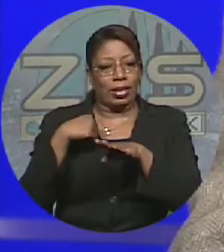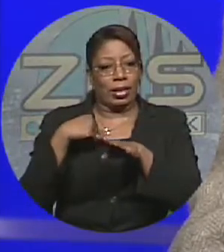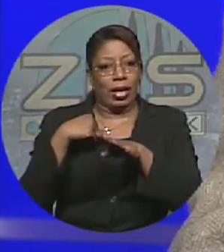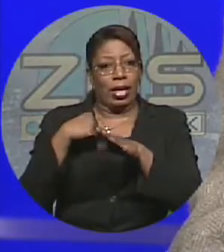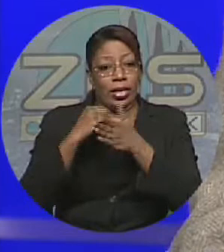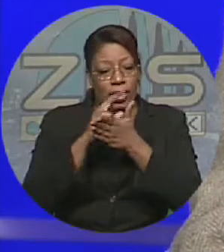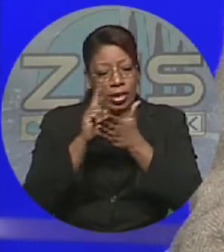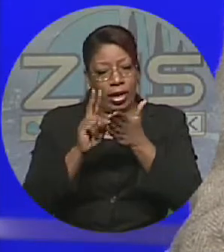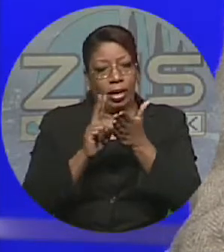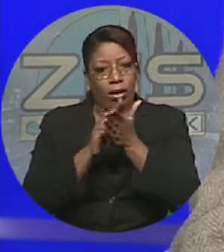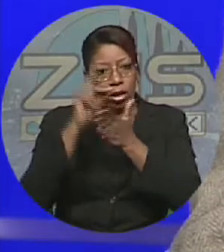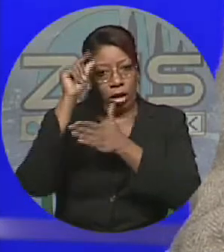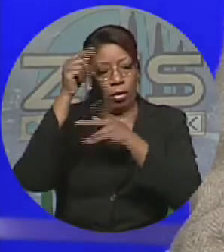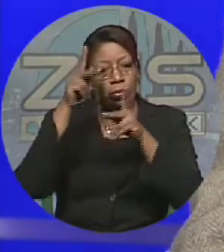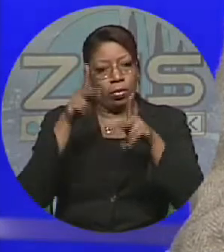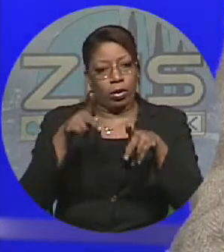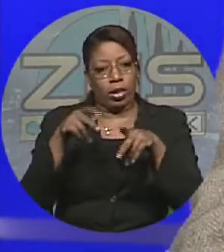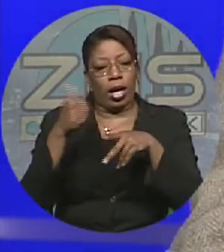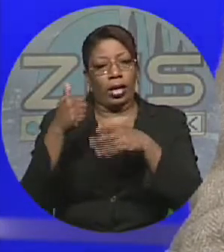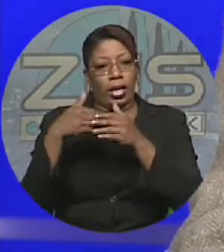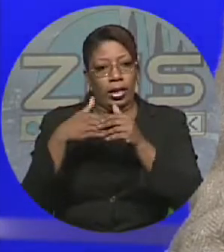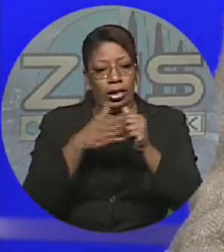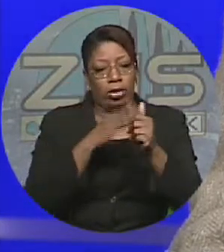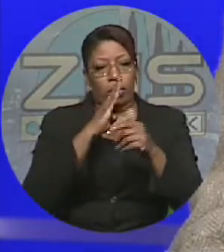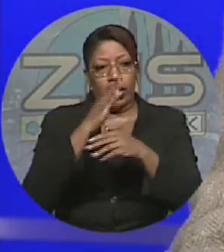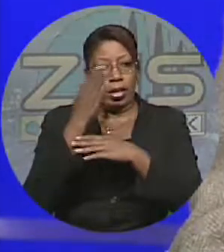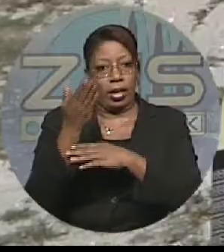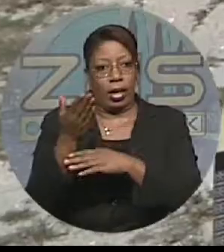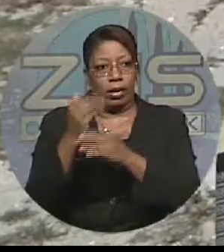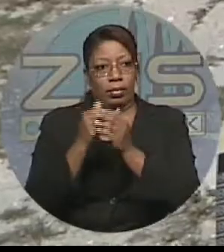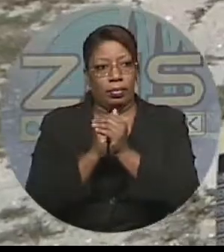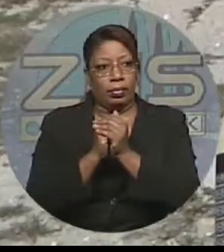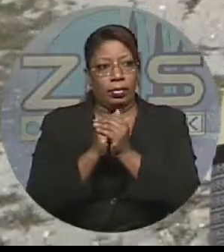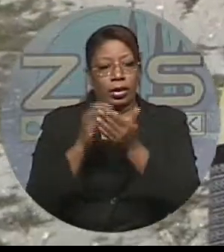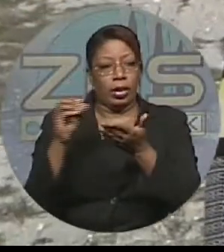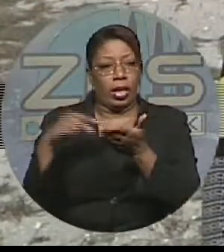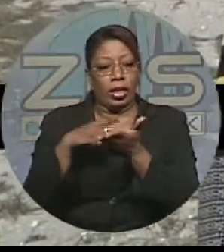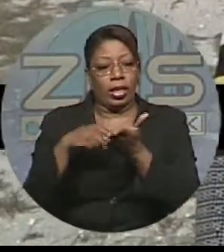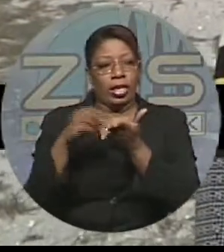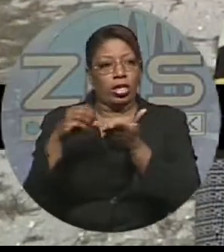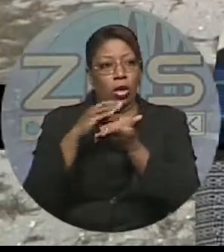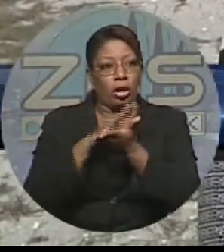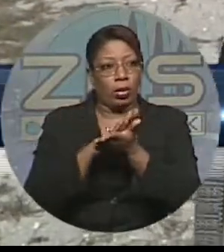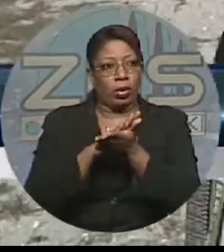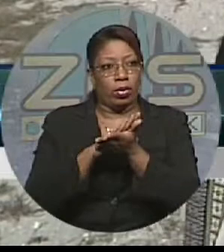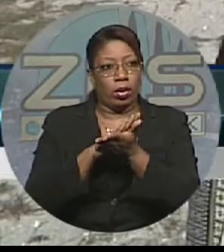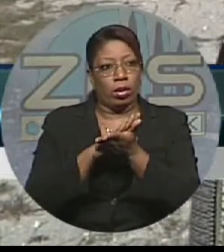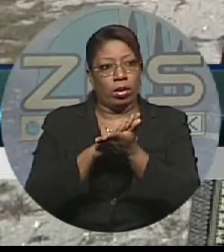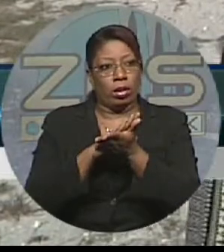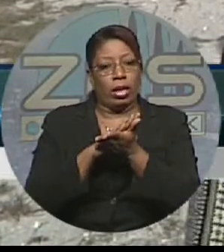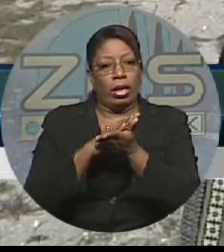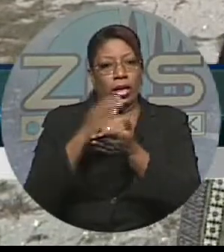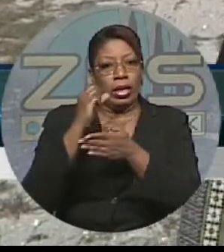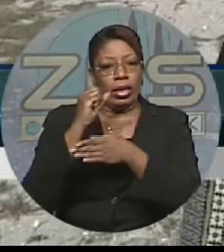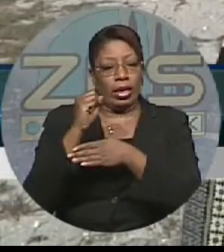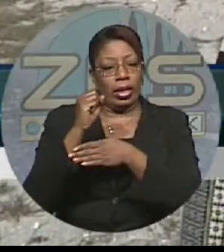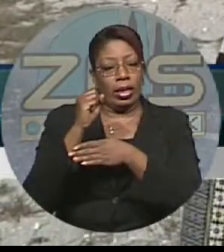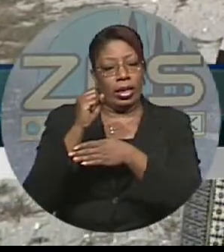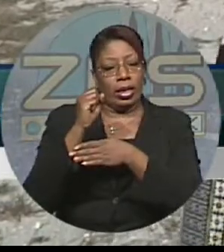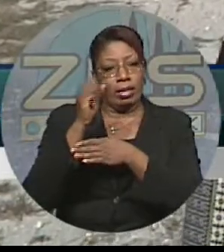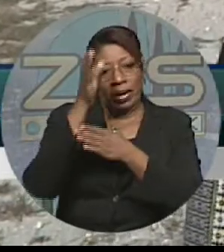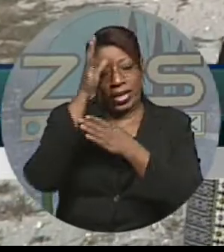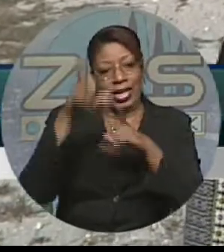government dignitaries and former major leaguers will be in attendance. The documentary basically is Daddy's life story. You know,